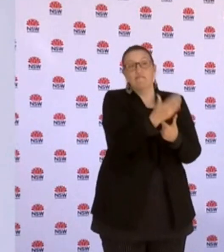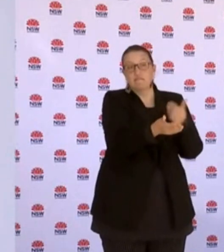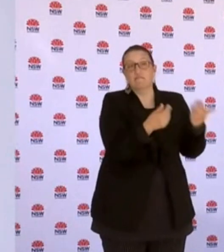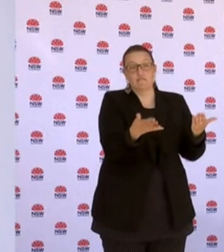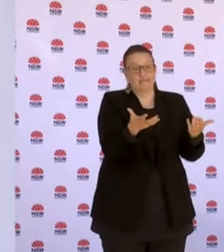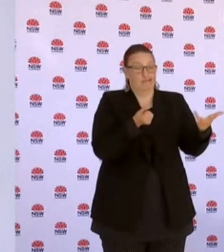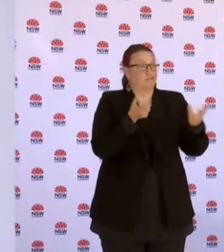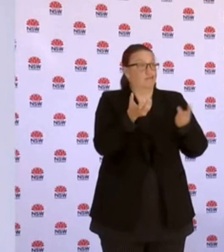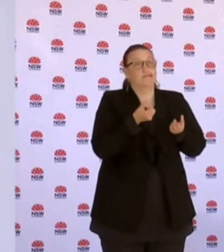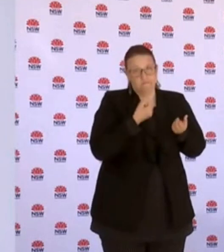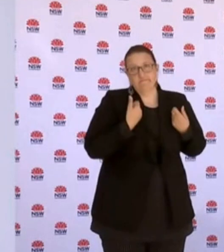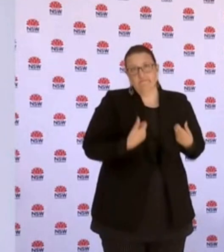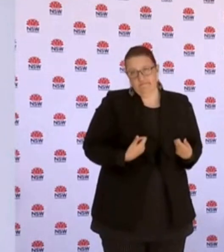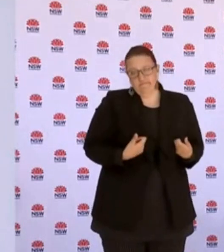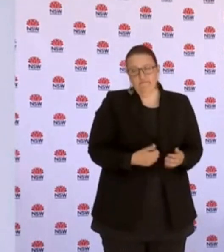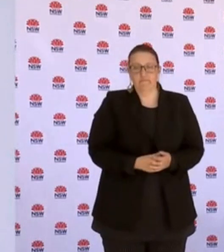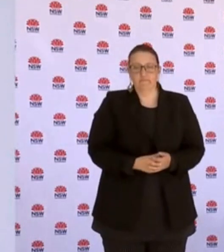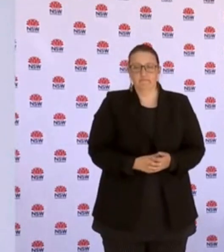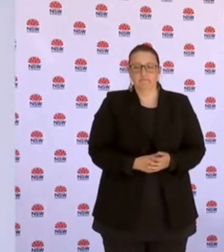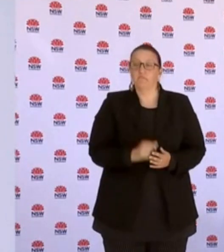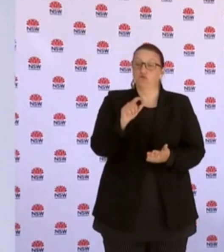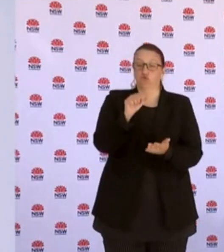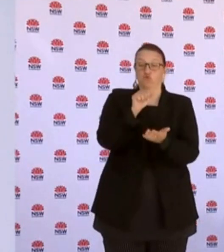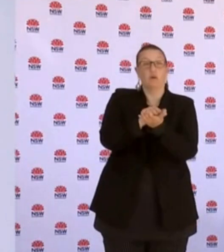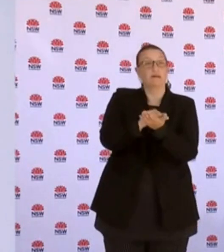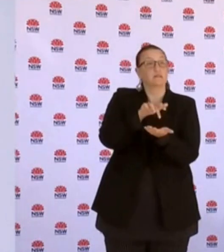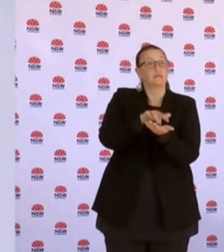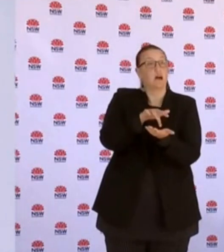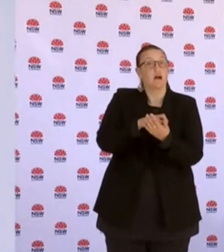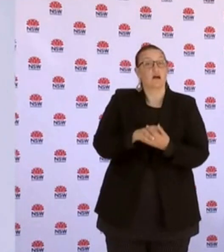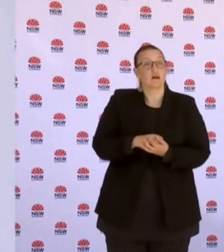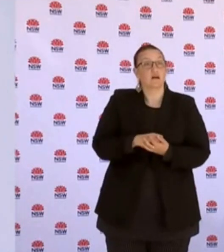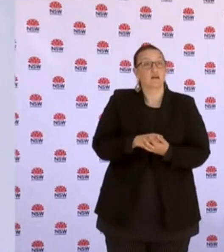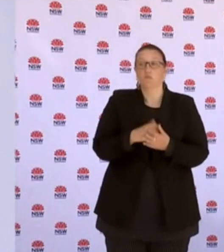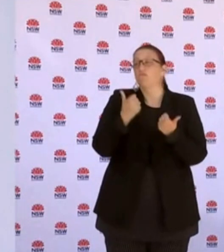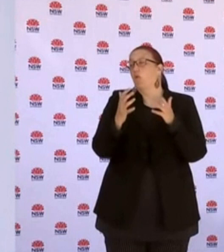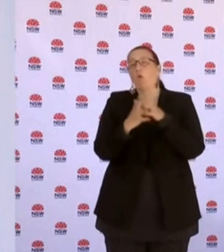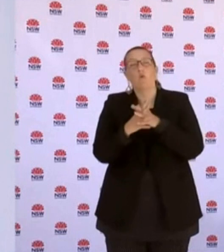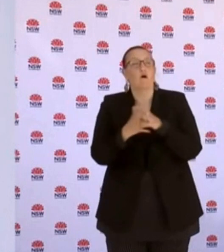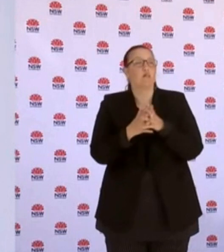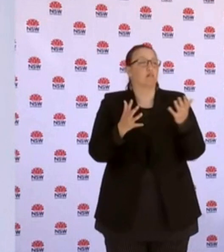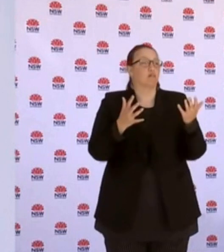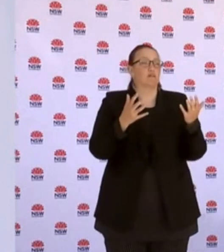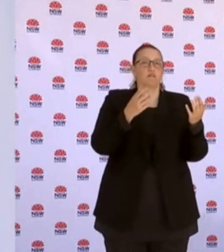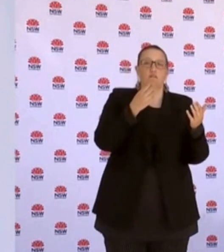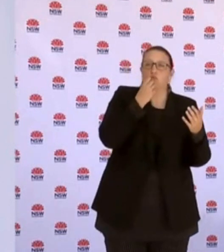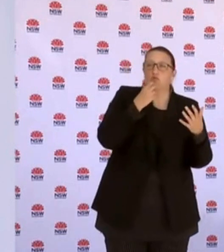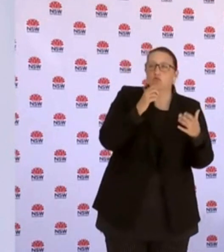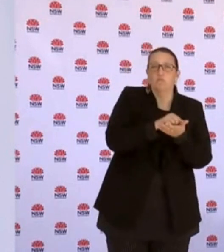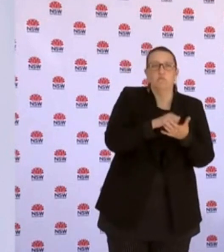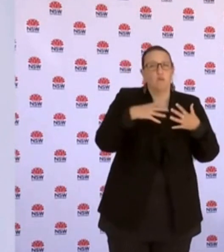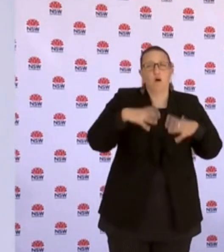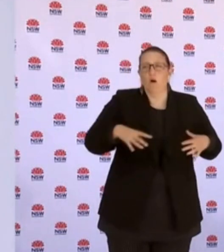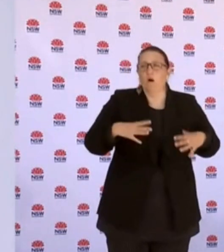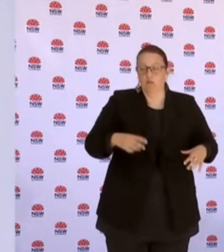that there's been often transmission to workers, colleagues. So if a worker introduces it into a workplace, you get transmission to